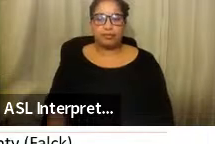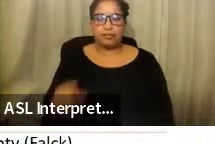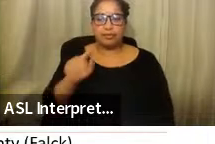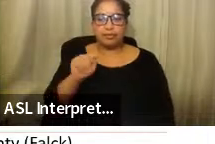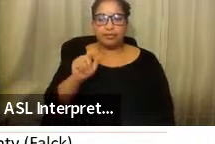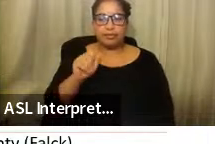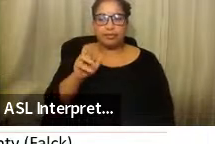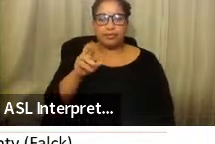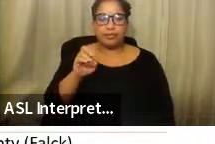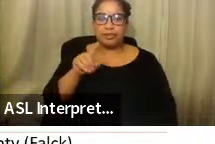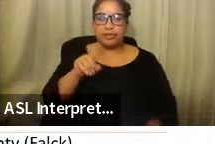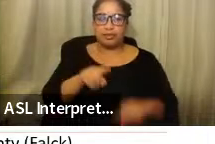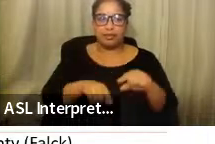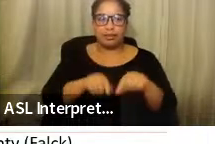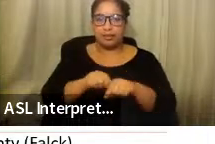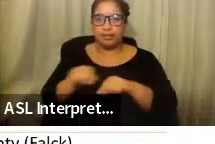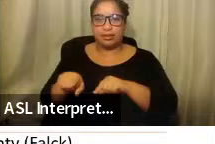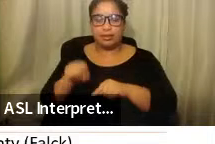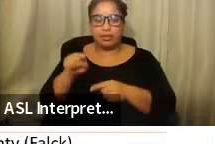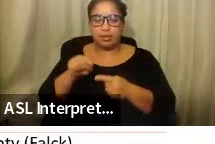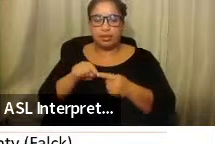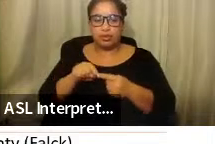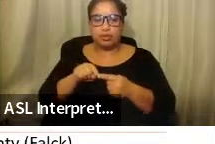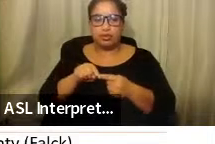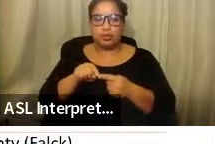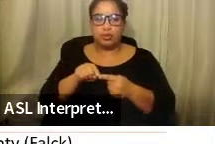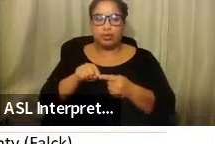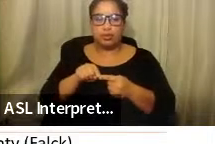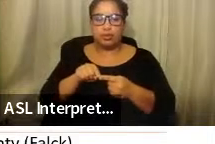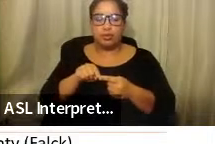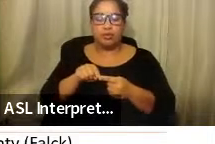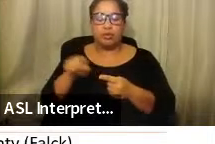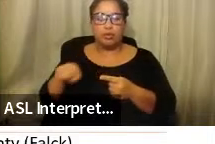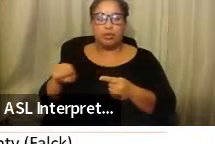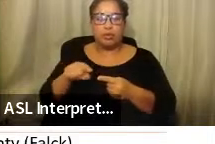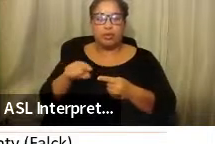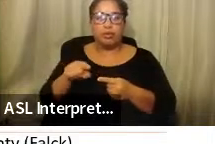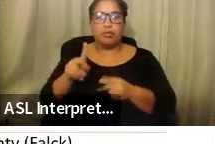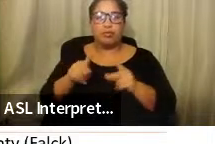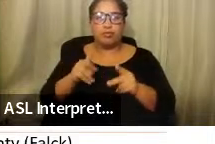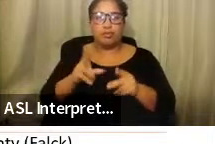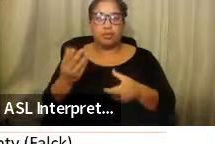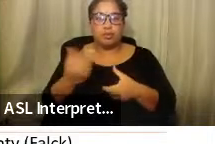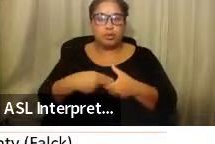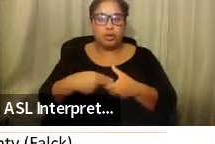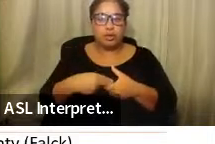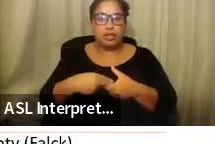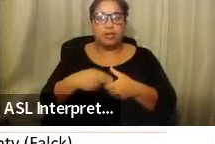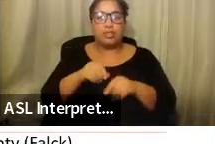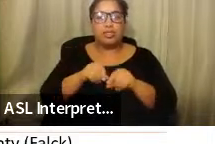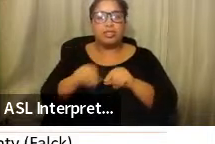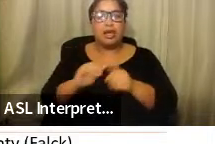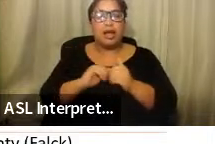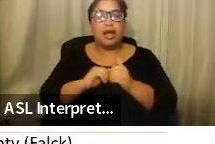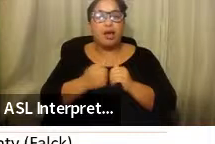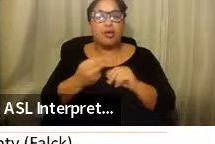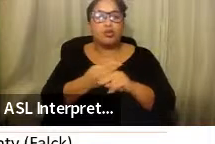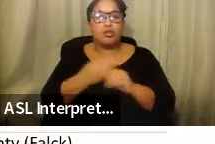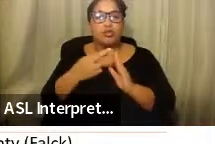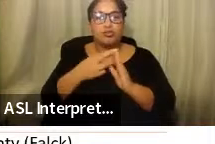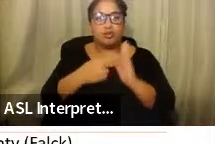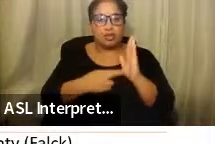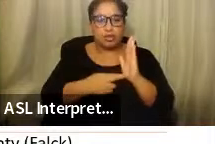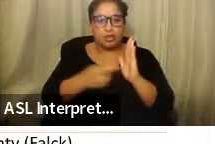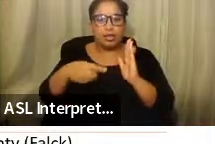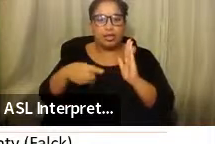to the attendees. They were provided though to HICSA to send out using the registration that they